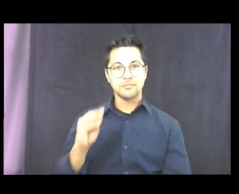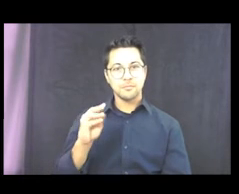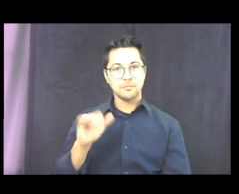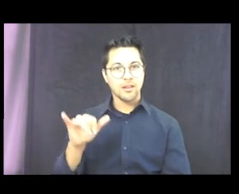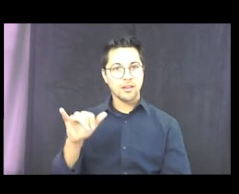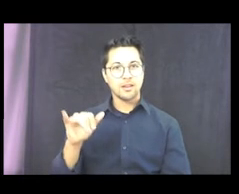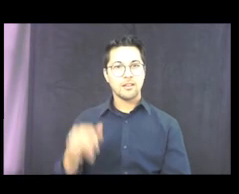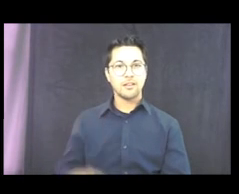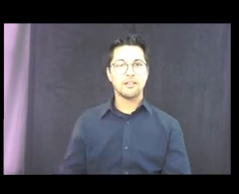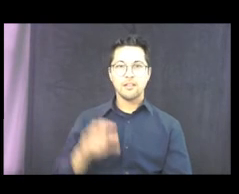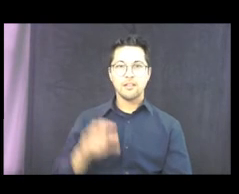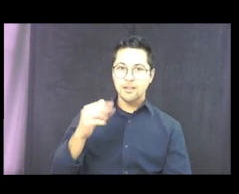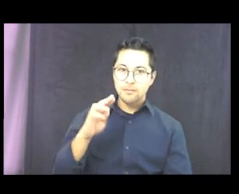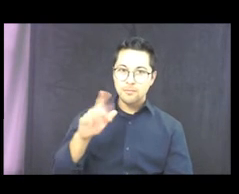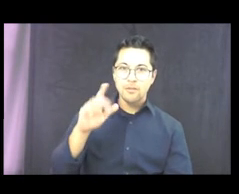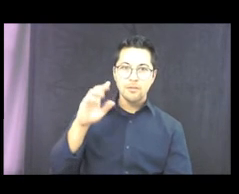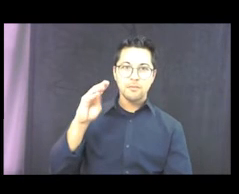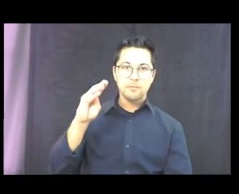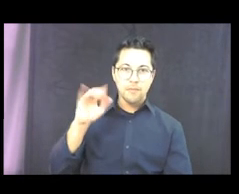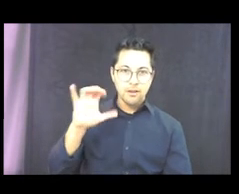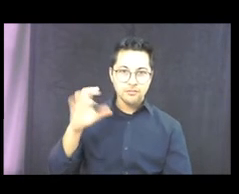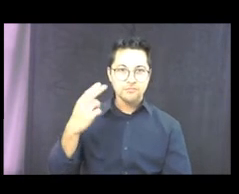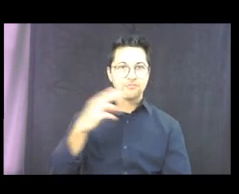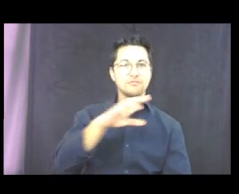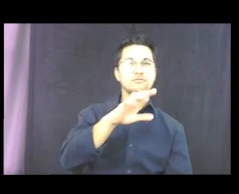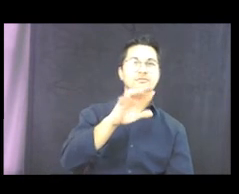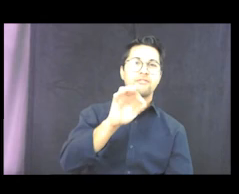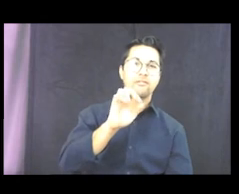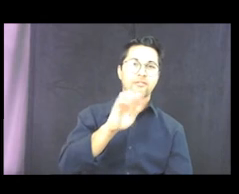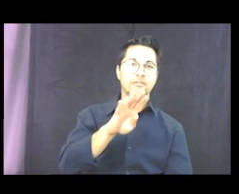May, April, March,